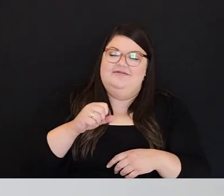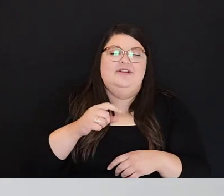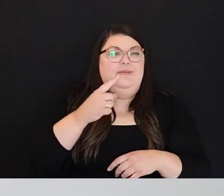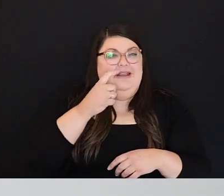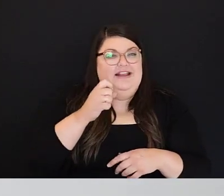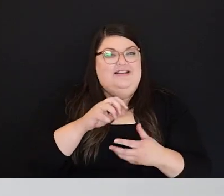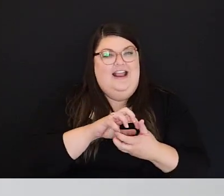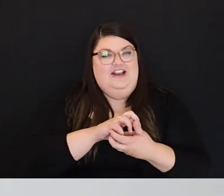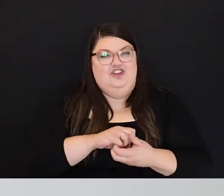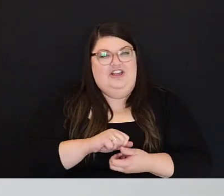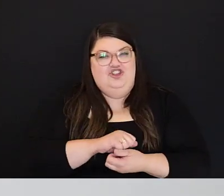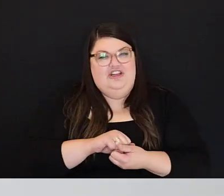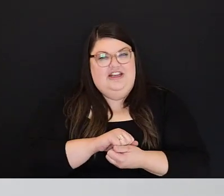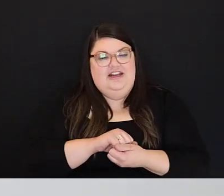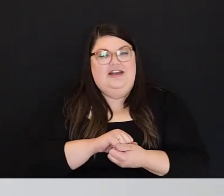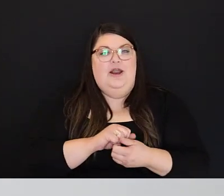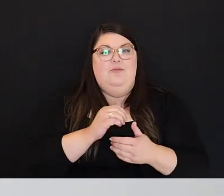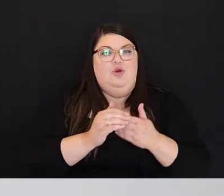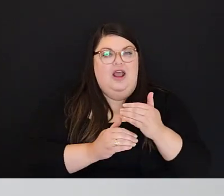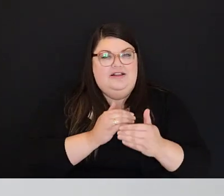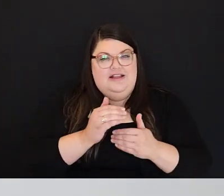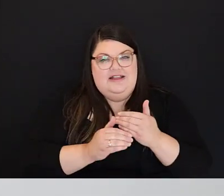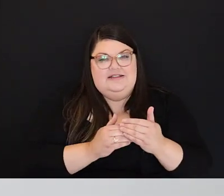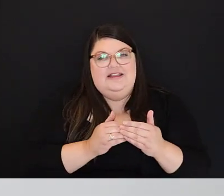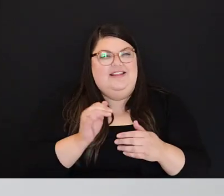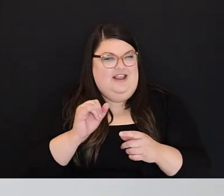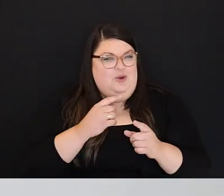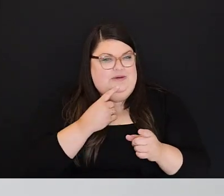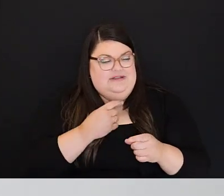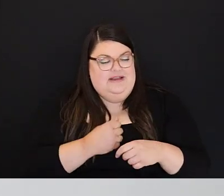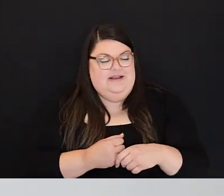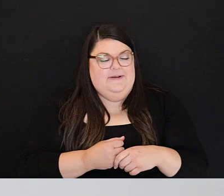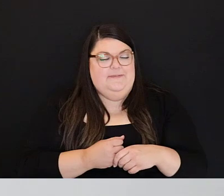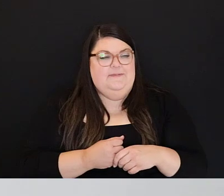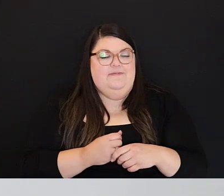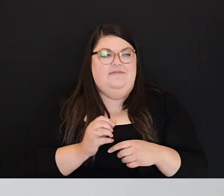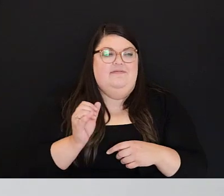digestion, processing, like you were saying, and like